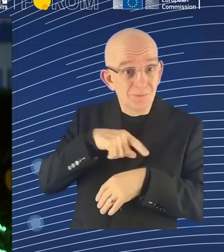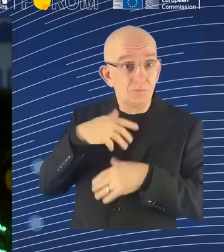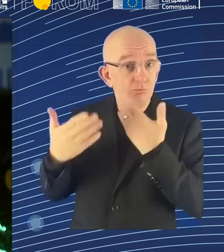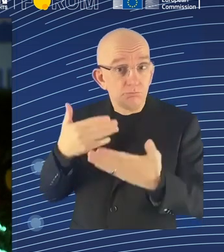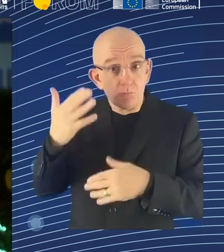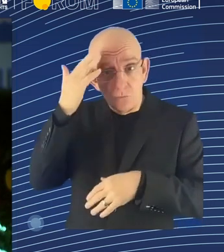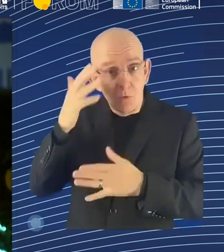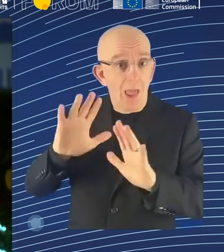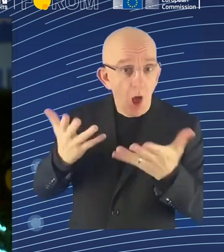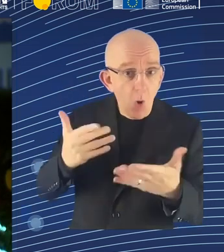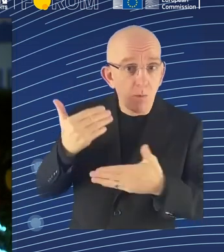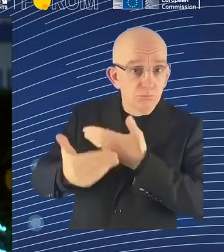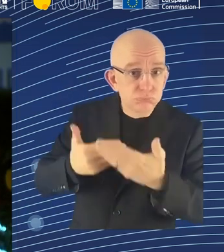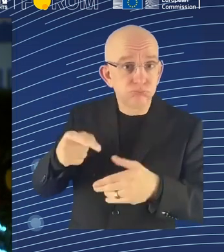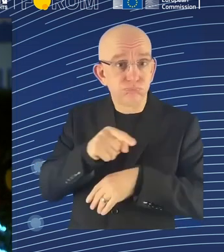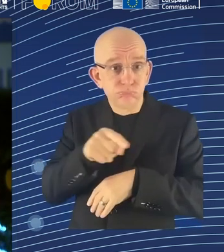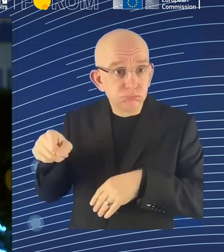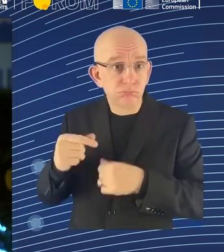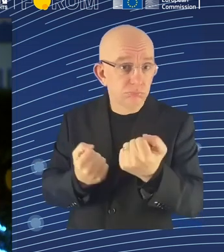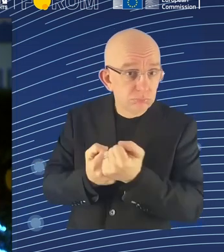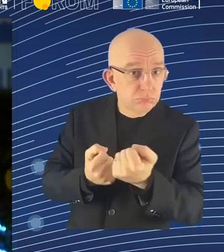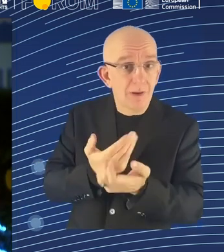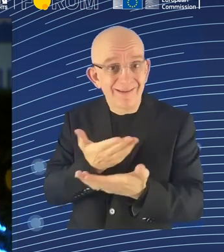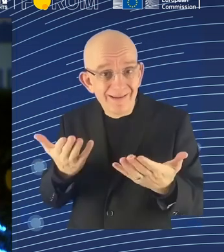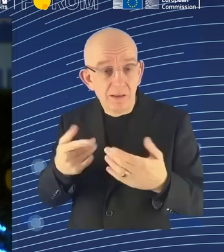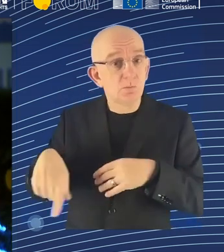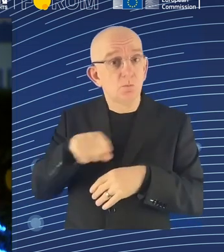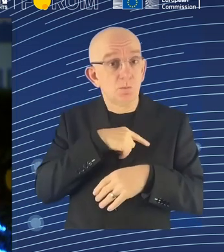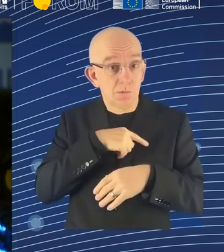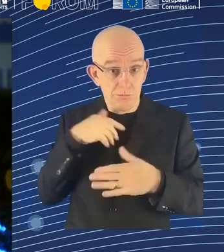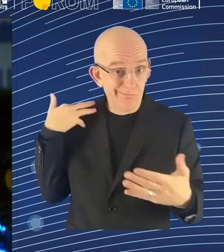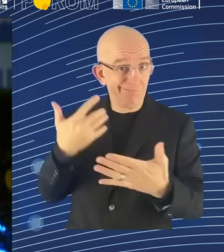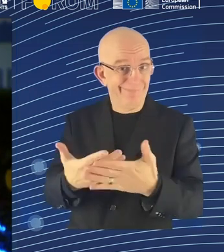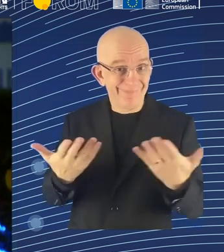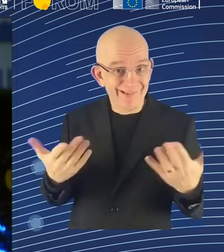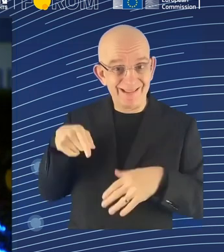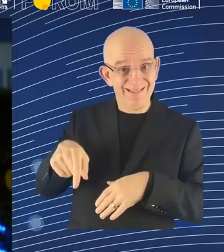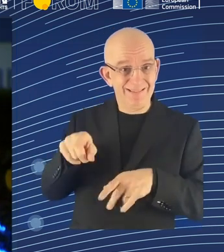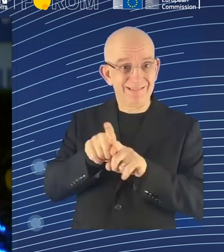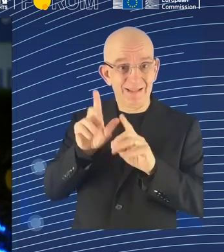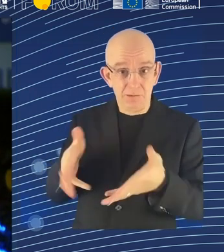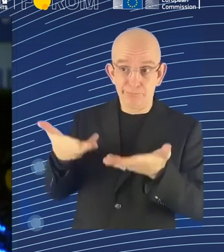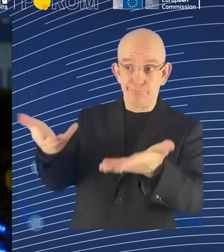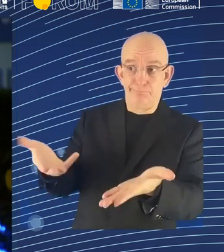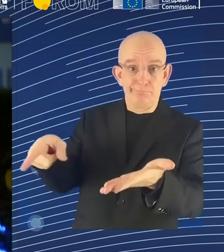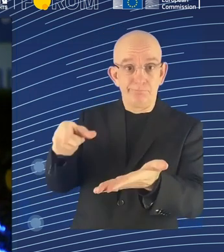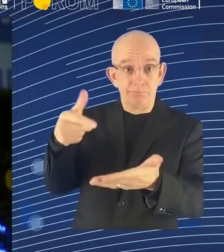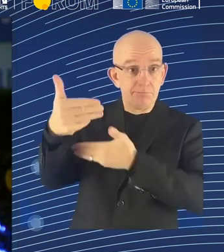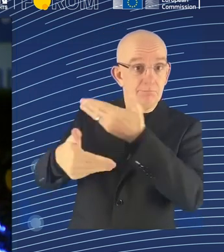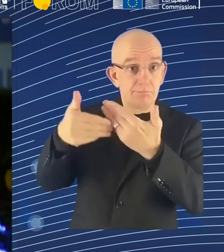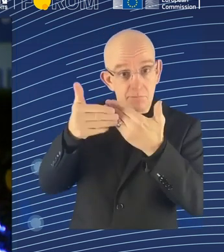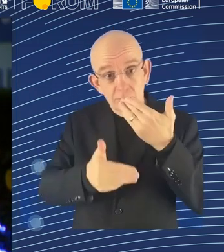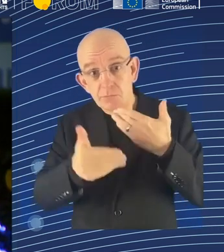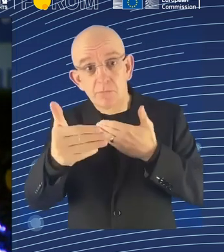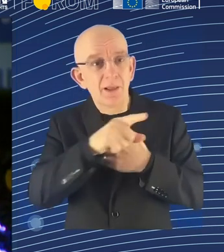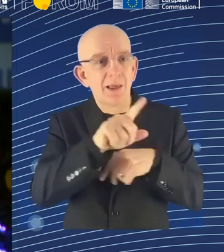to a company. It's the same for the digital world. Even if it's a new world, everyone has to shoulder their responsibility.